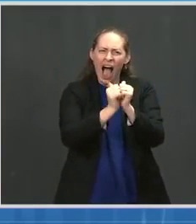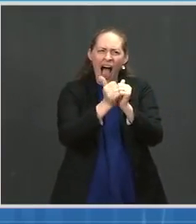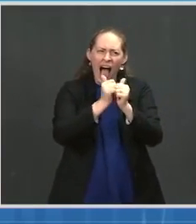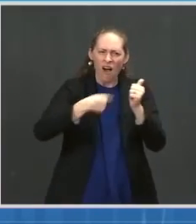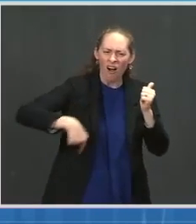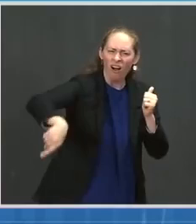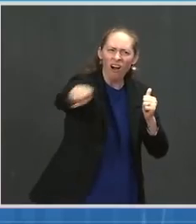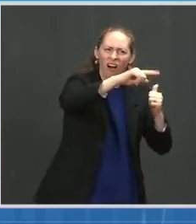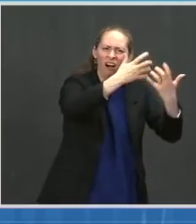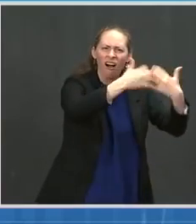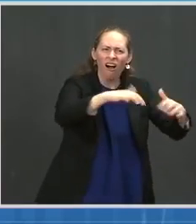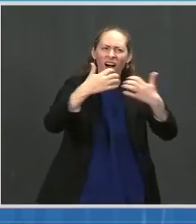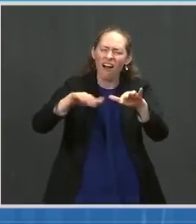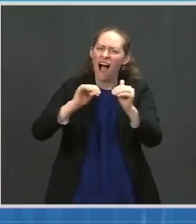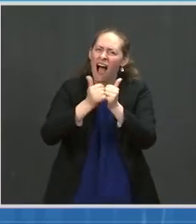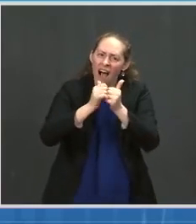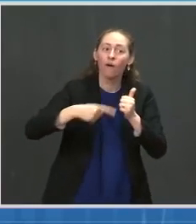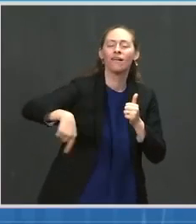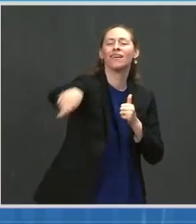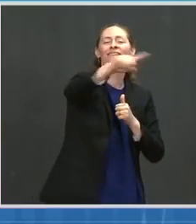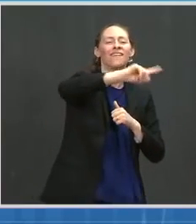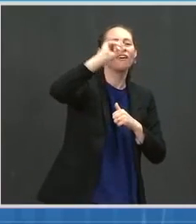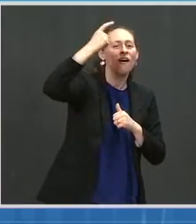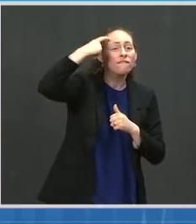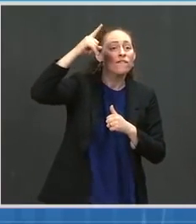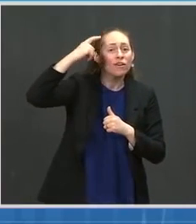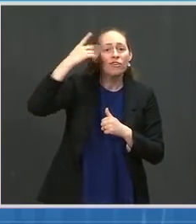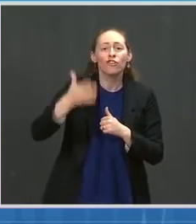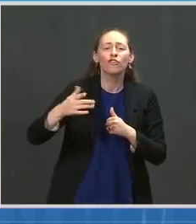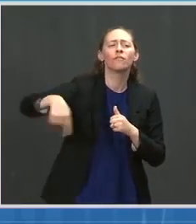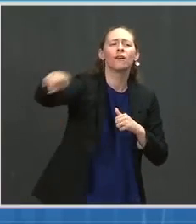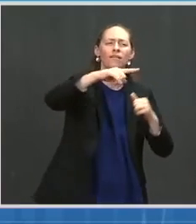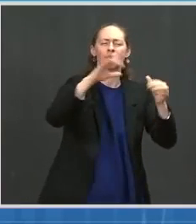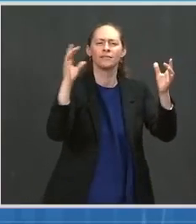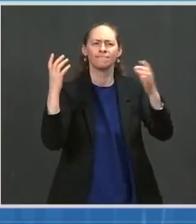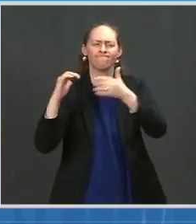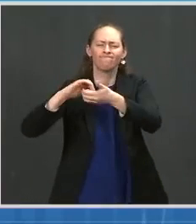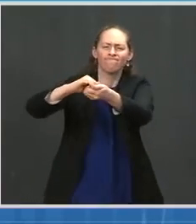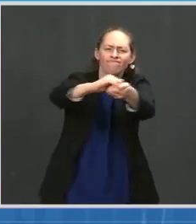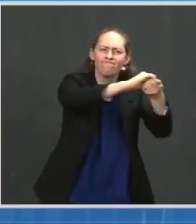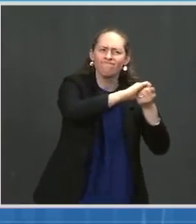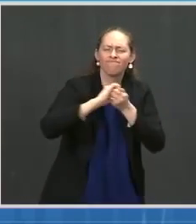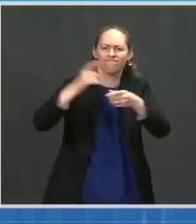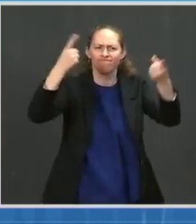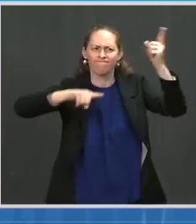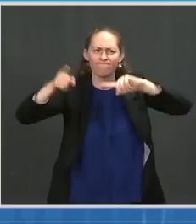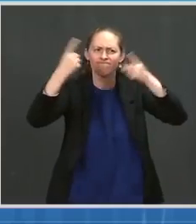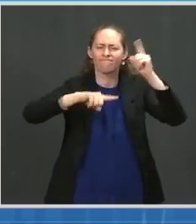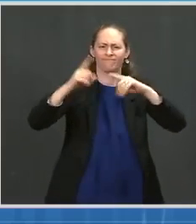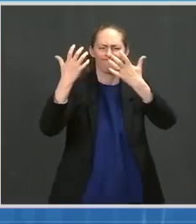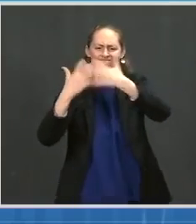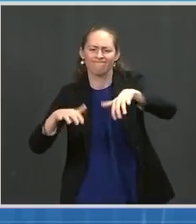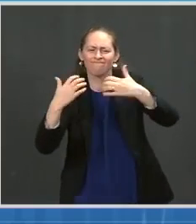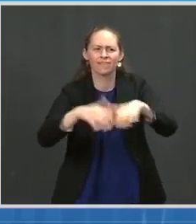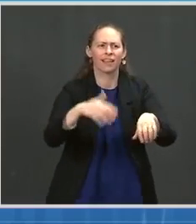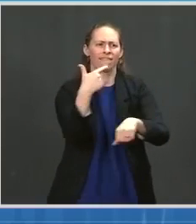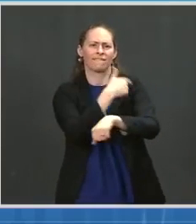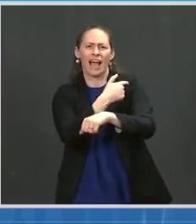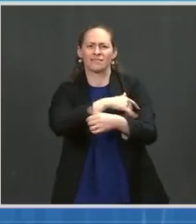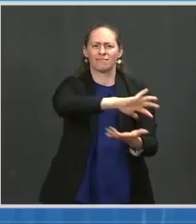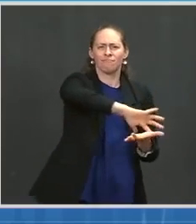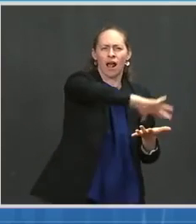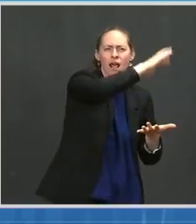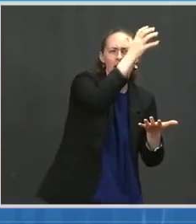response and the aggressive steps we have taken to get more vaccine supply, more vaccinators in the